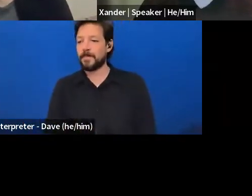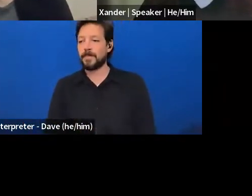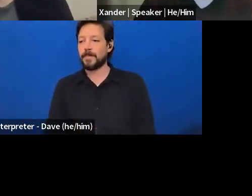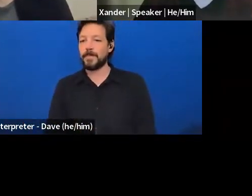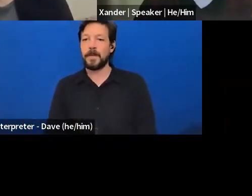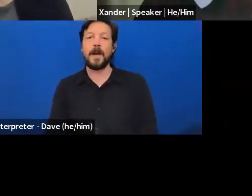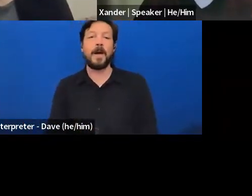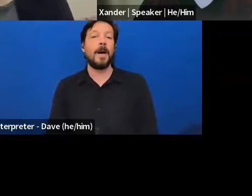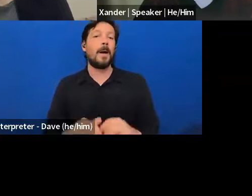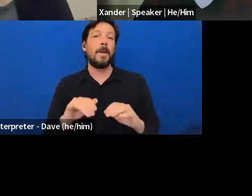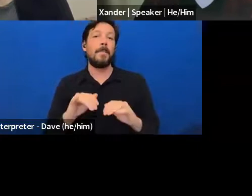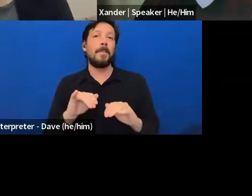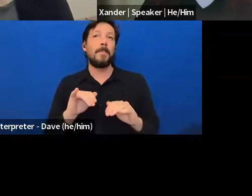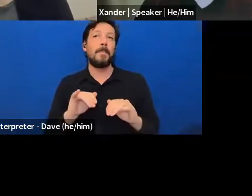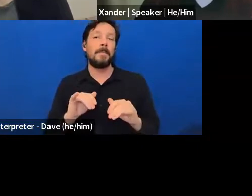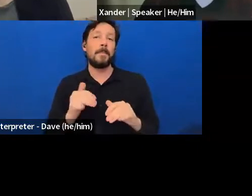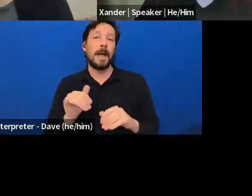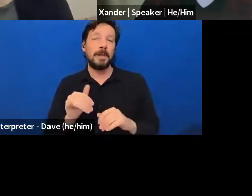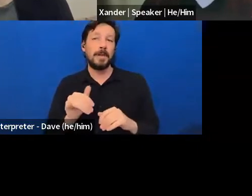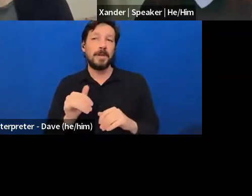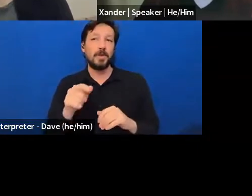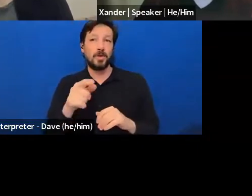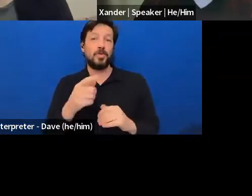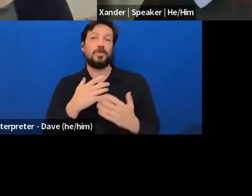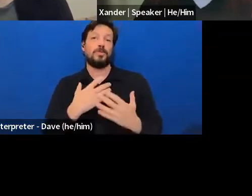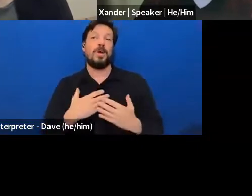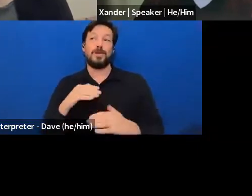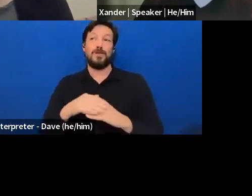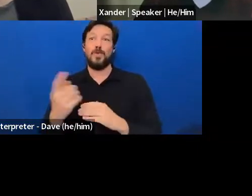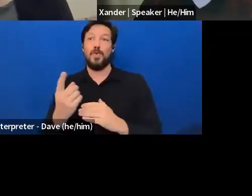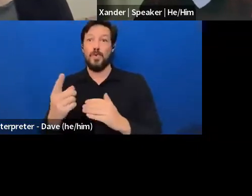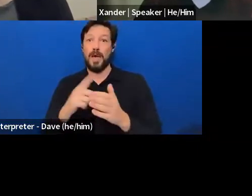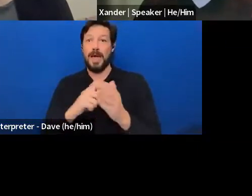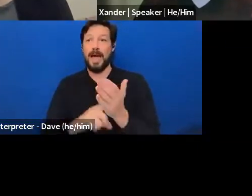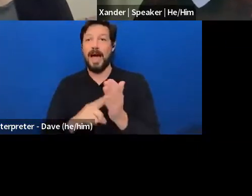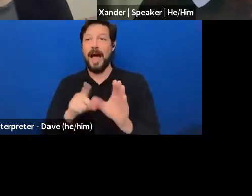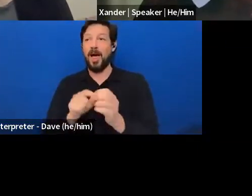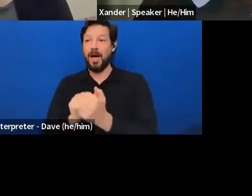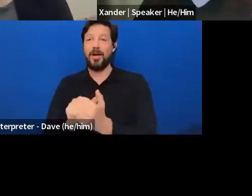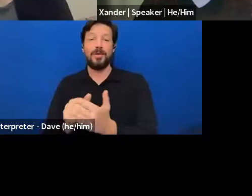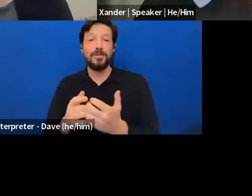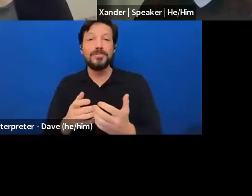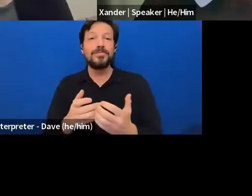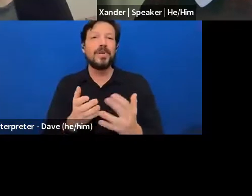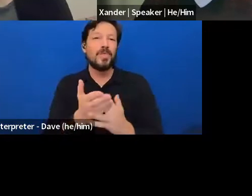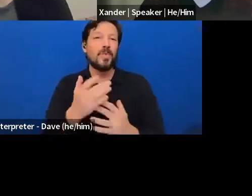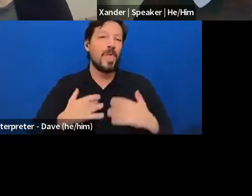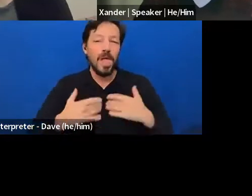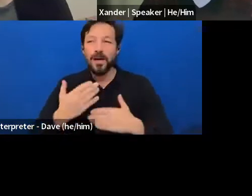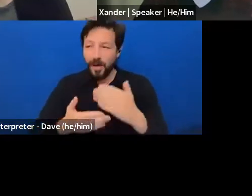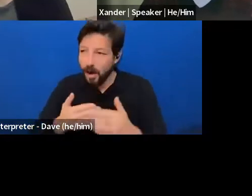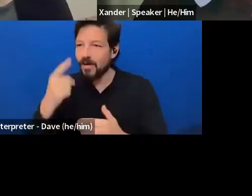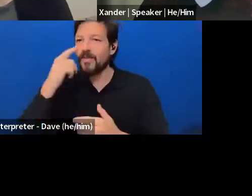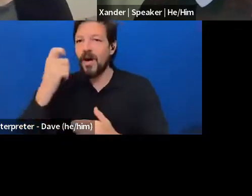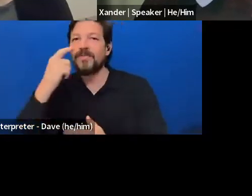think. You can find different allies and different supports in all sorts of places as you progress through the bringing up